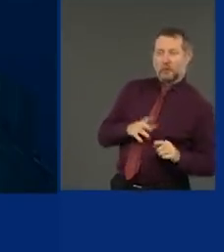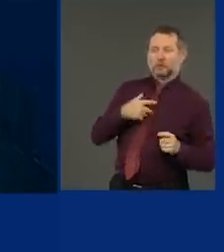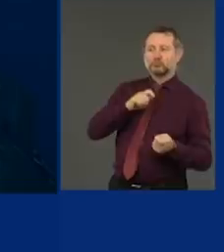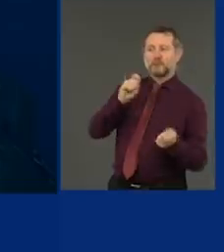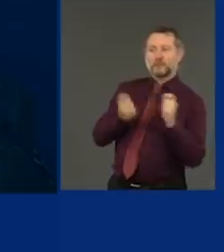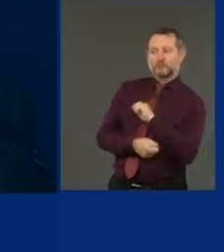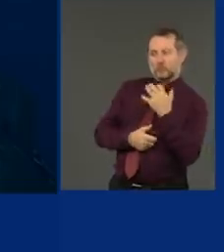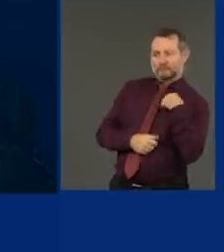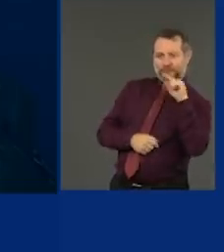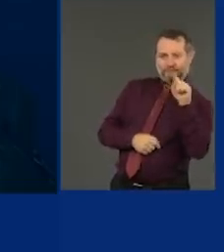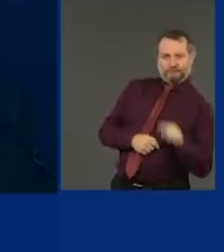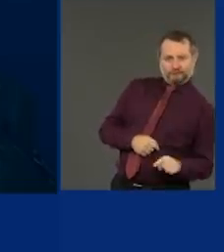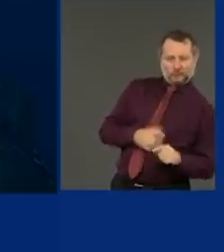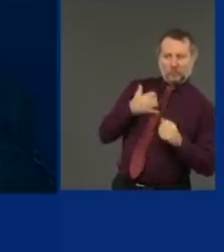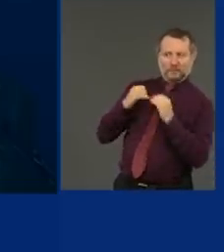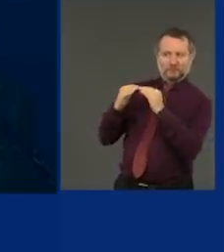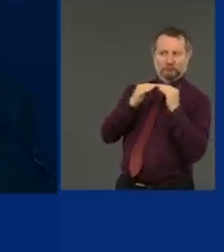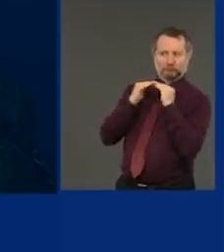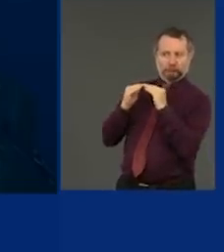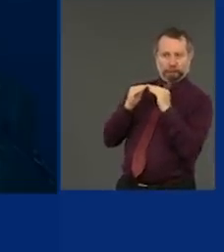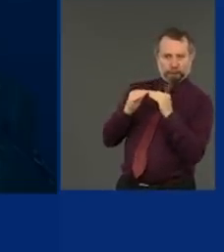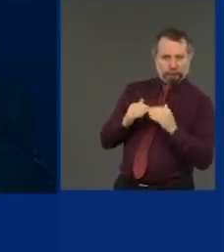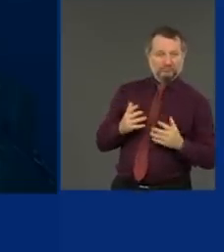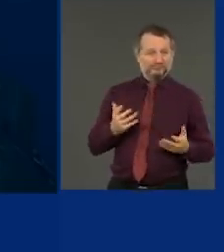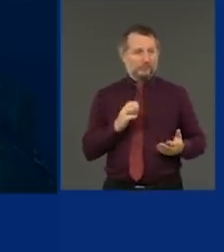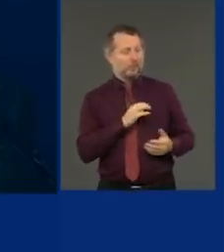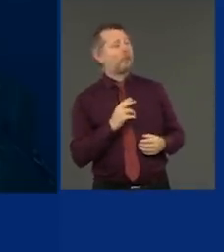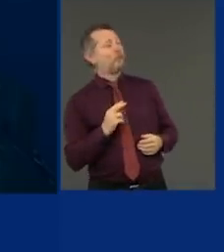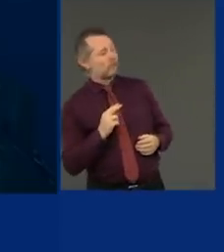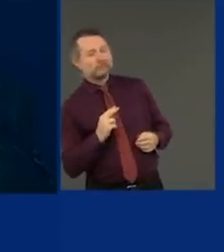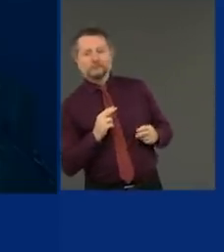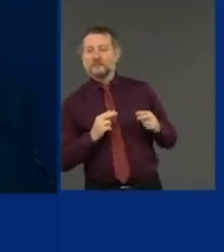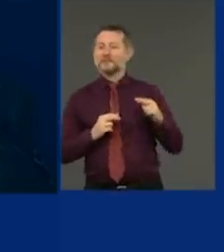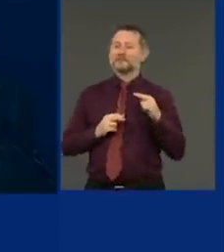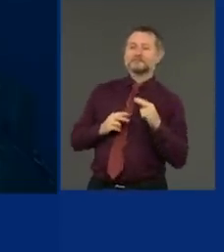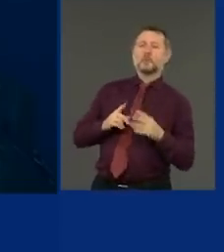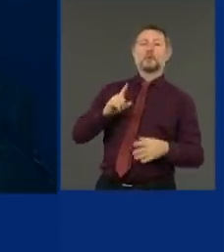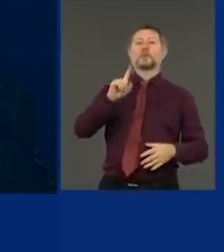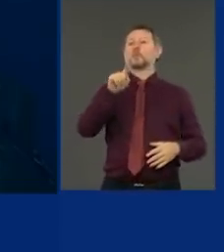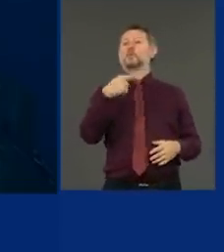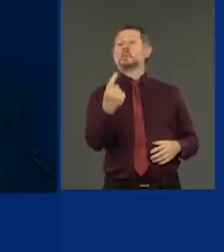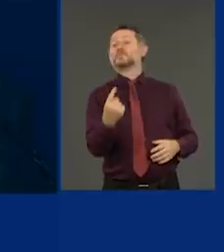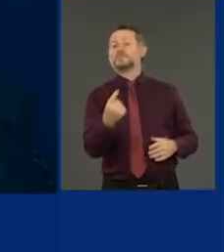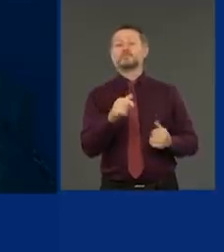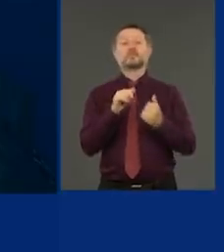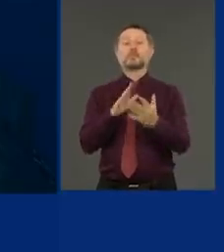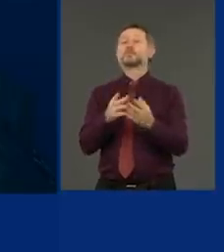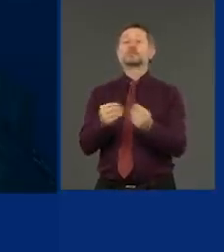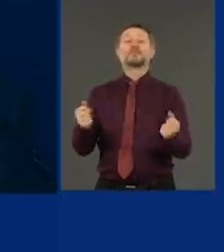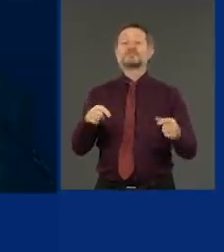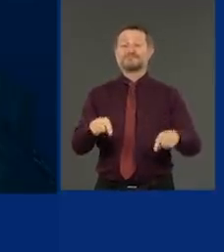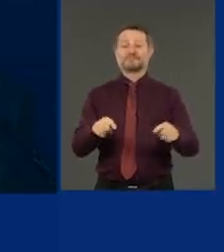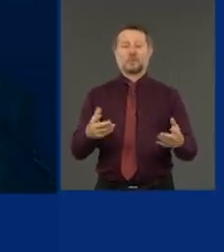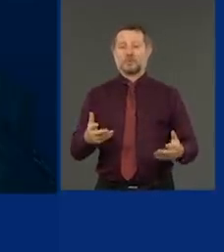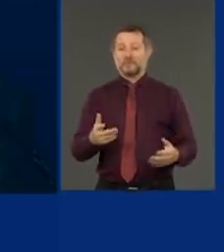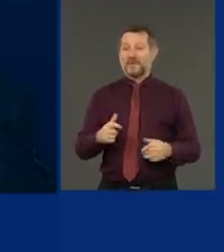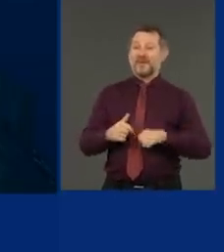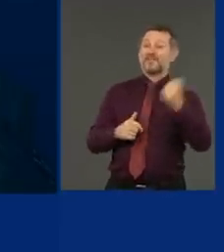for social justice. That's the only way out of this. There is no other option.